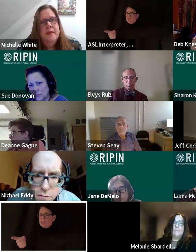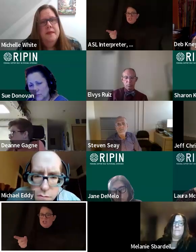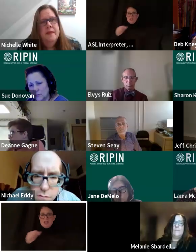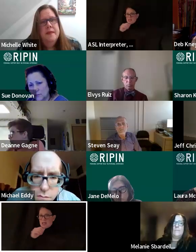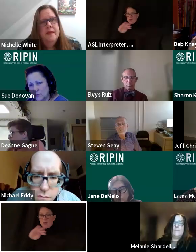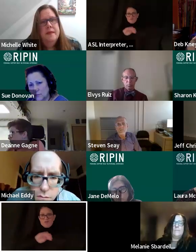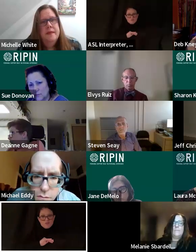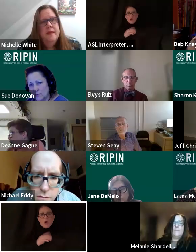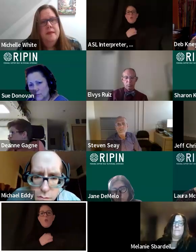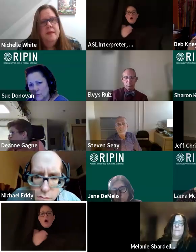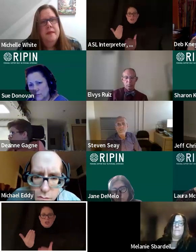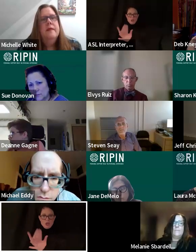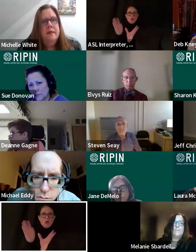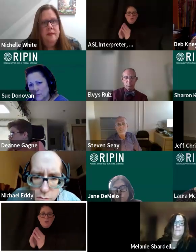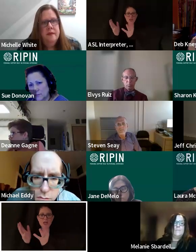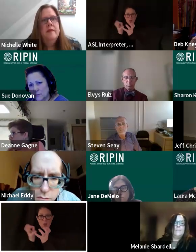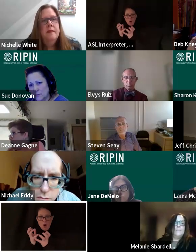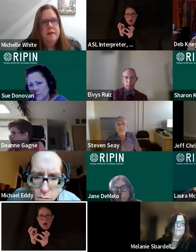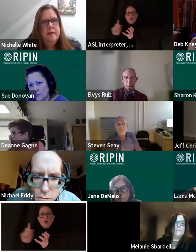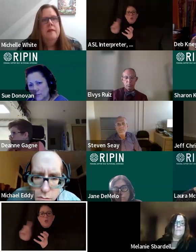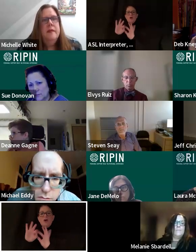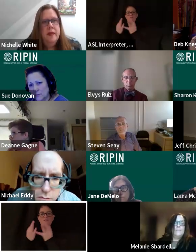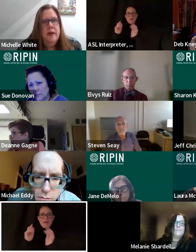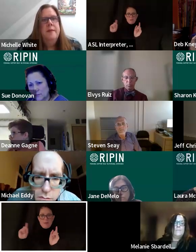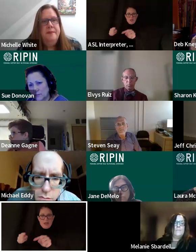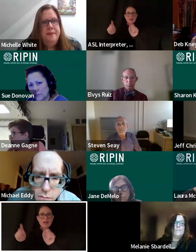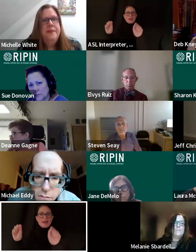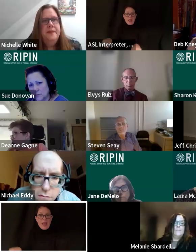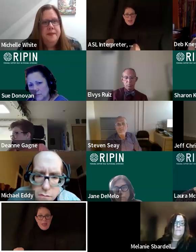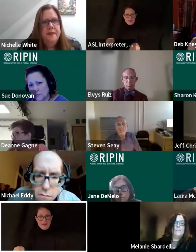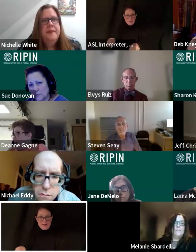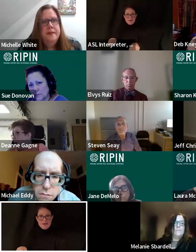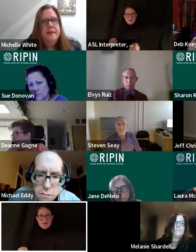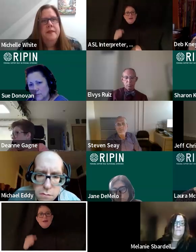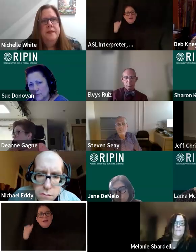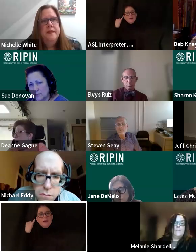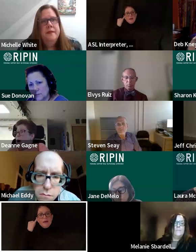to have another meeting where her family can be there. And if she's